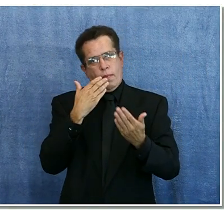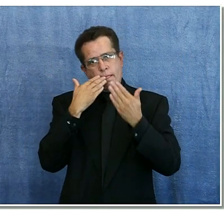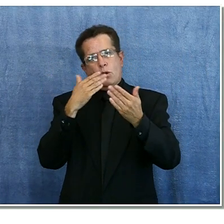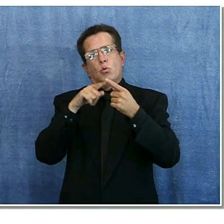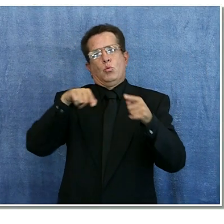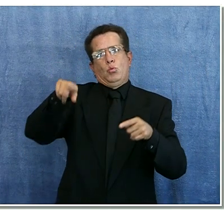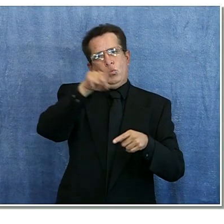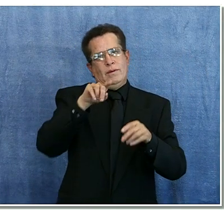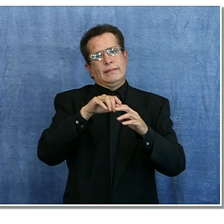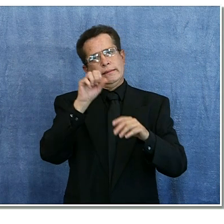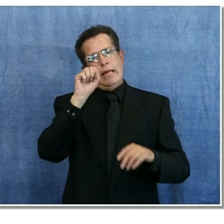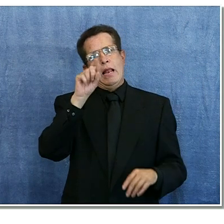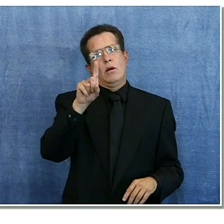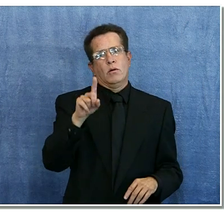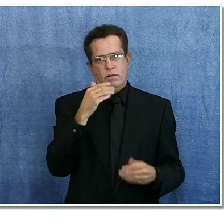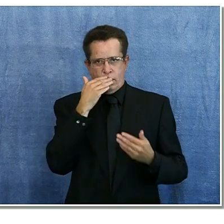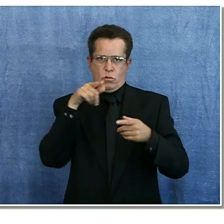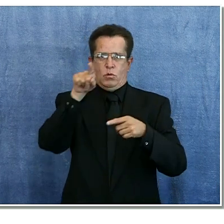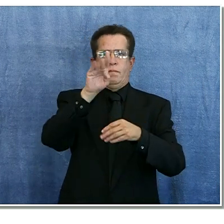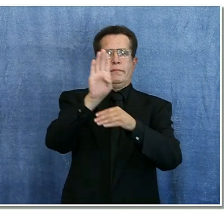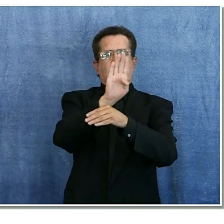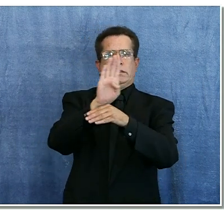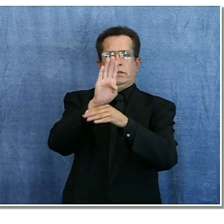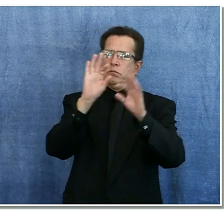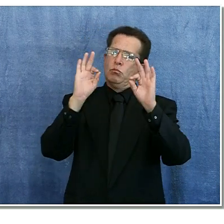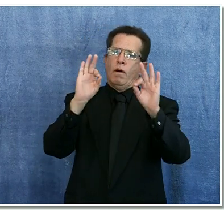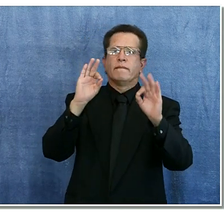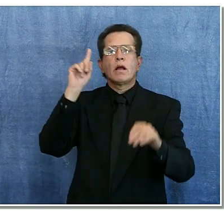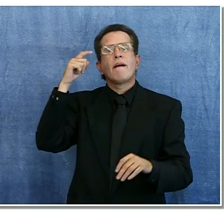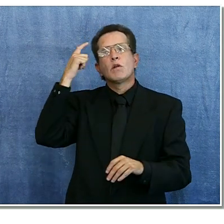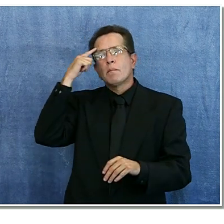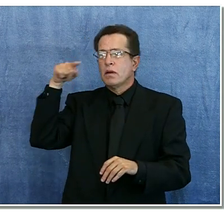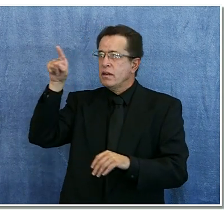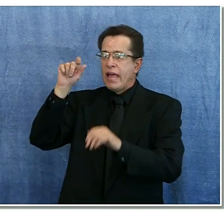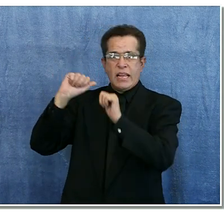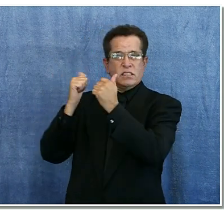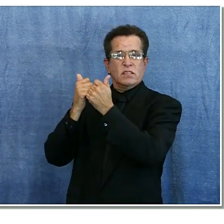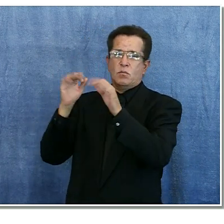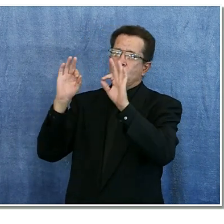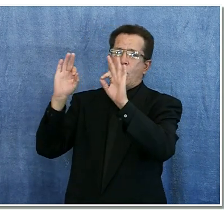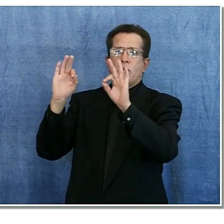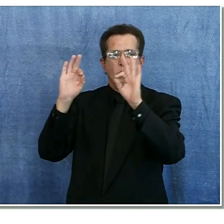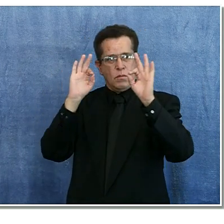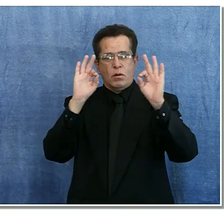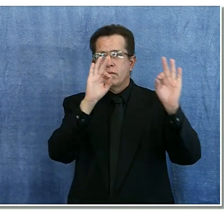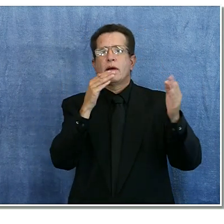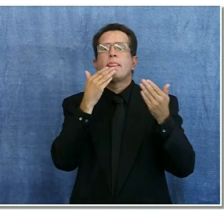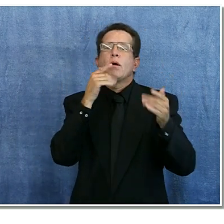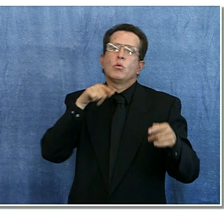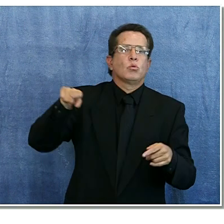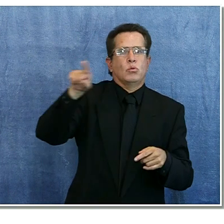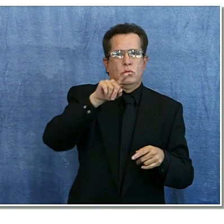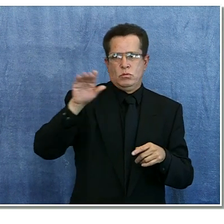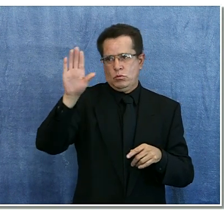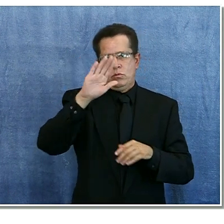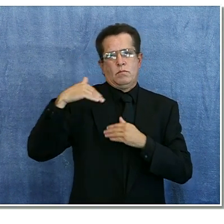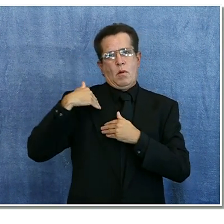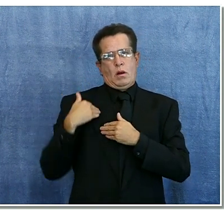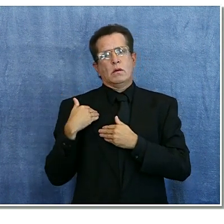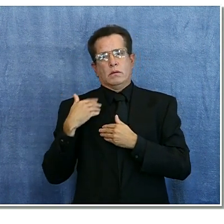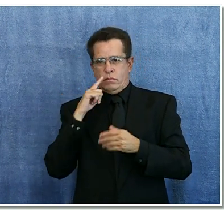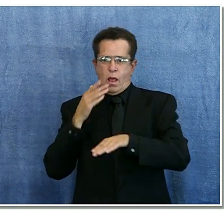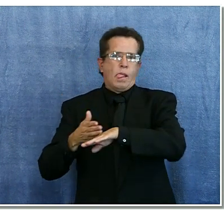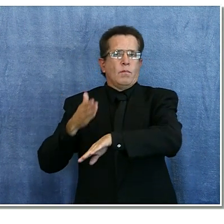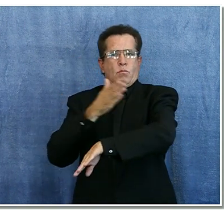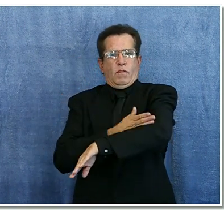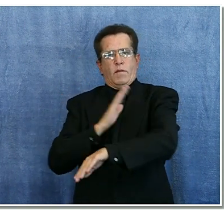Diego, individuals, businesses, governmental agencies, and other sectors for doing your part to help improve